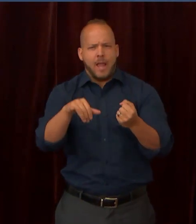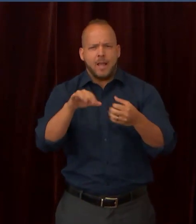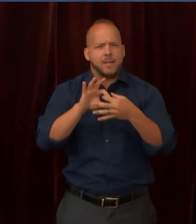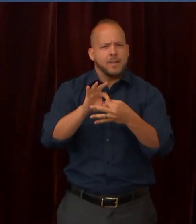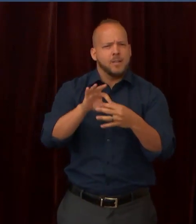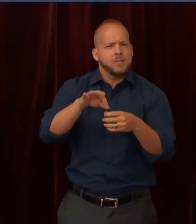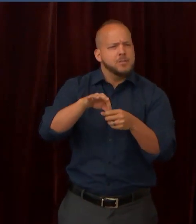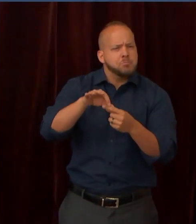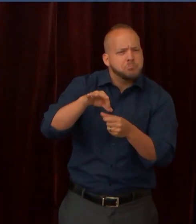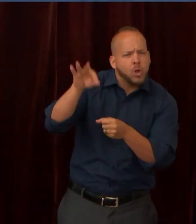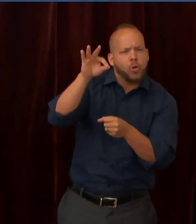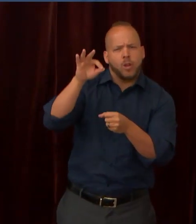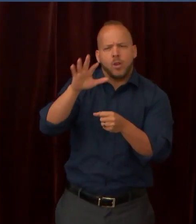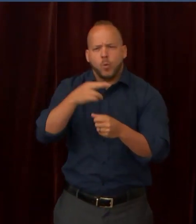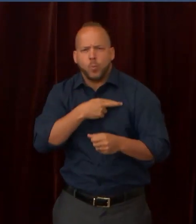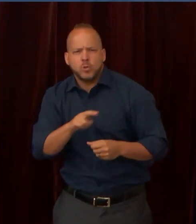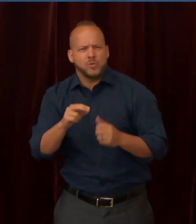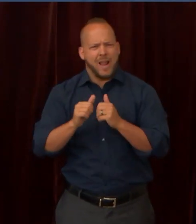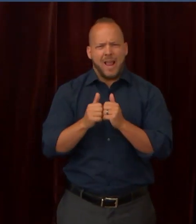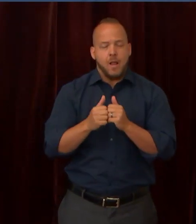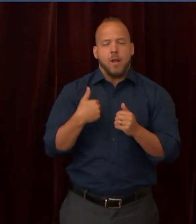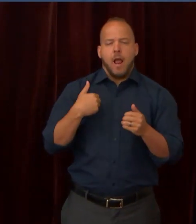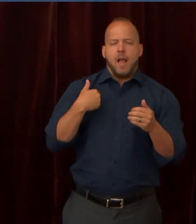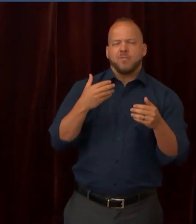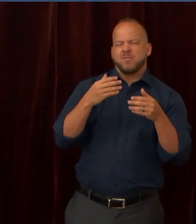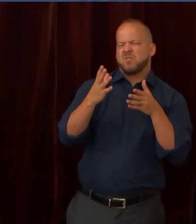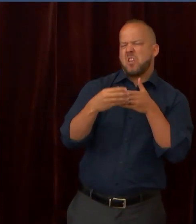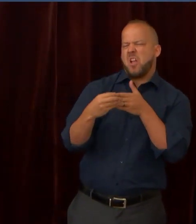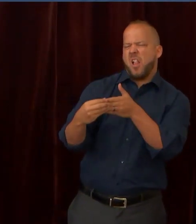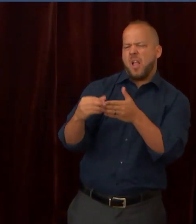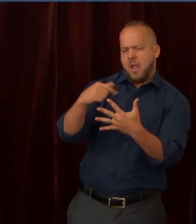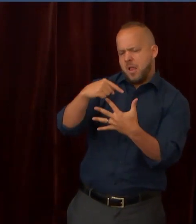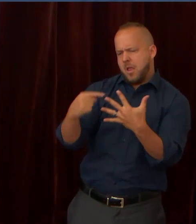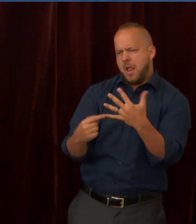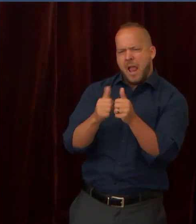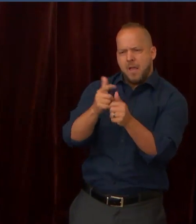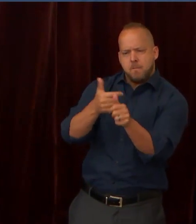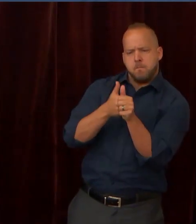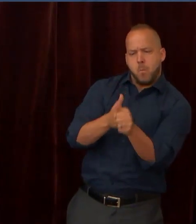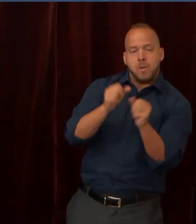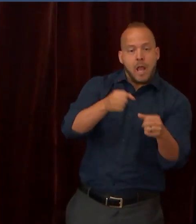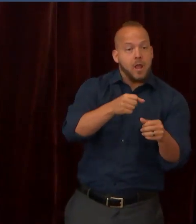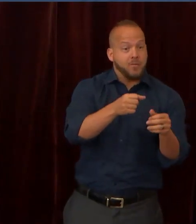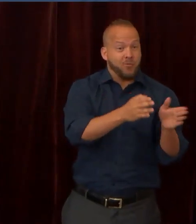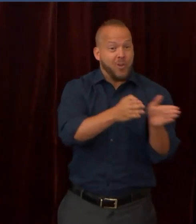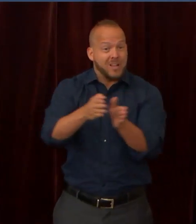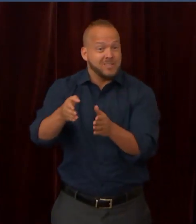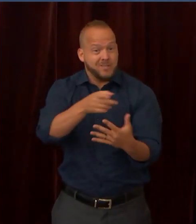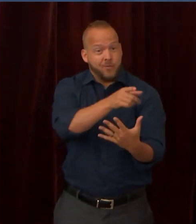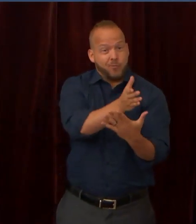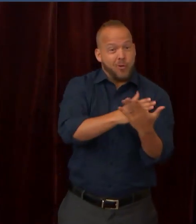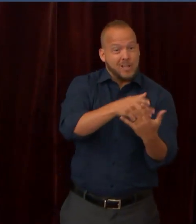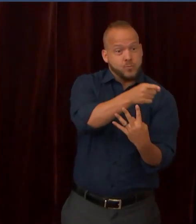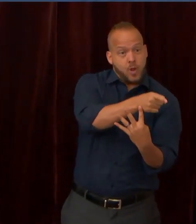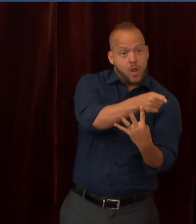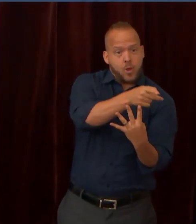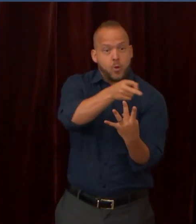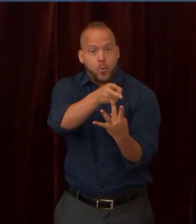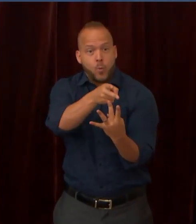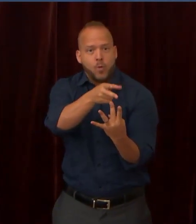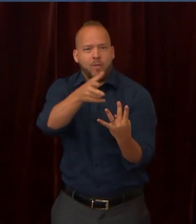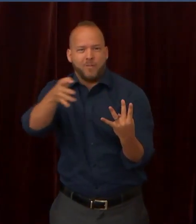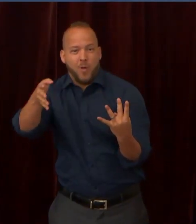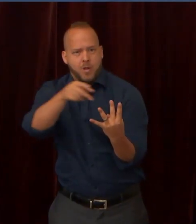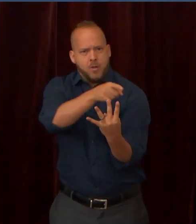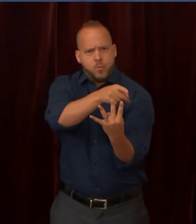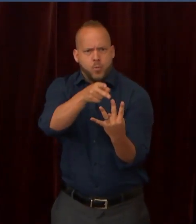Phase 2 of our plan to reopen Washington. I'm joined today by three religious leaders